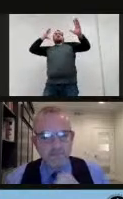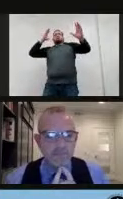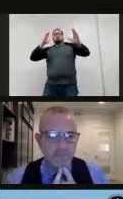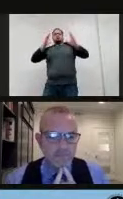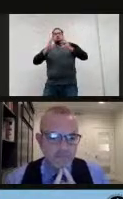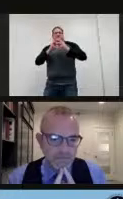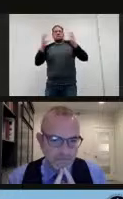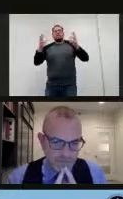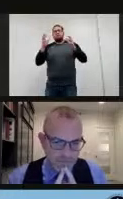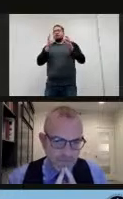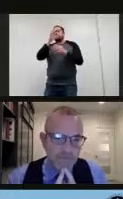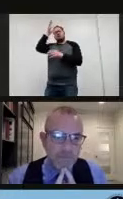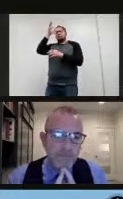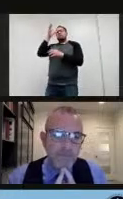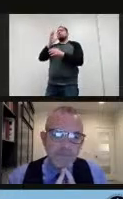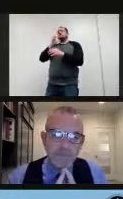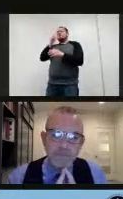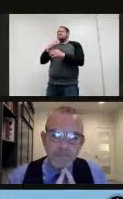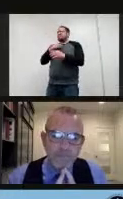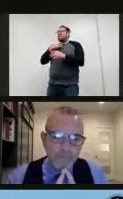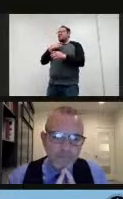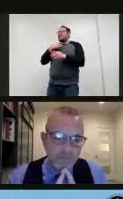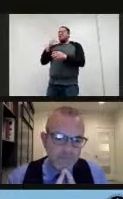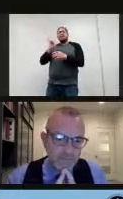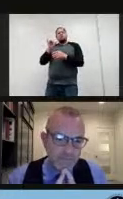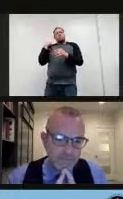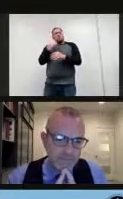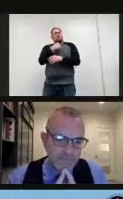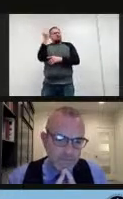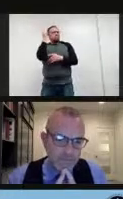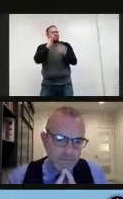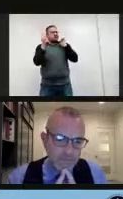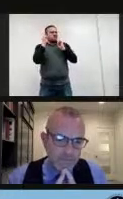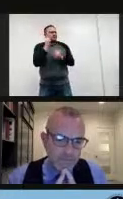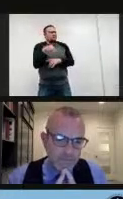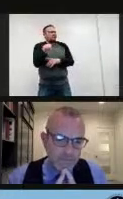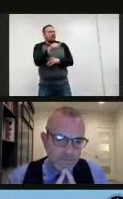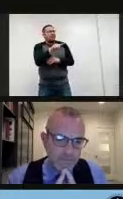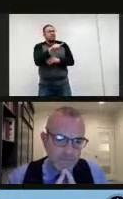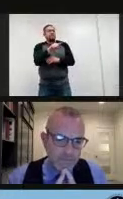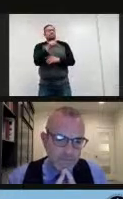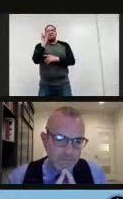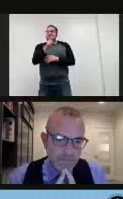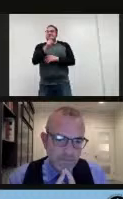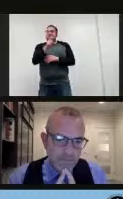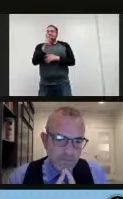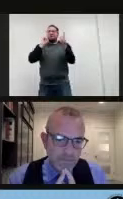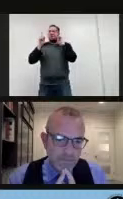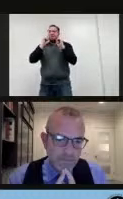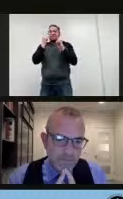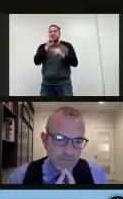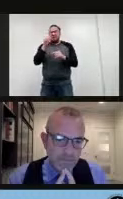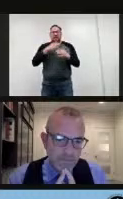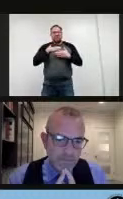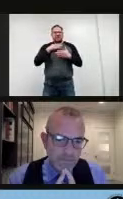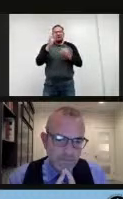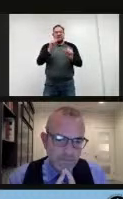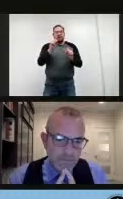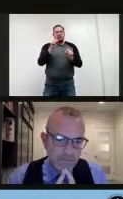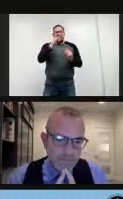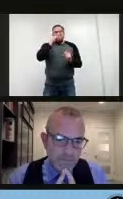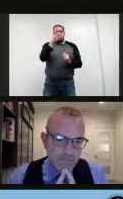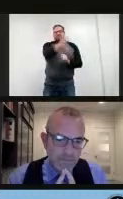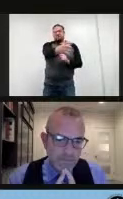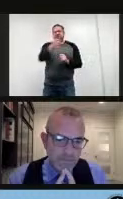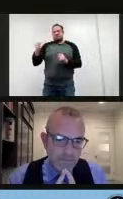feel heard, and they need to feel heard, because again, you know, they're not happy. They can pull their kids out. We're doing this for